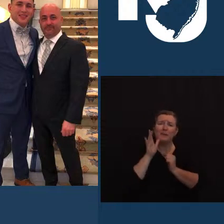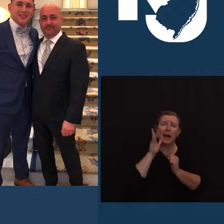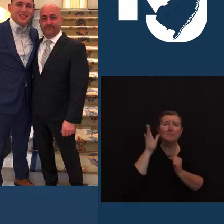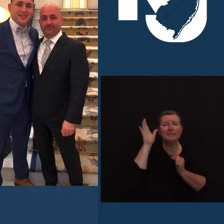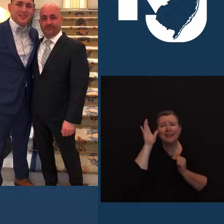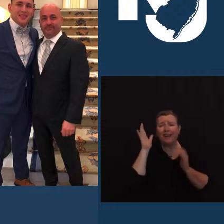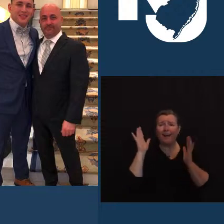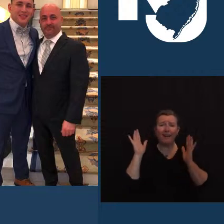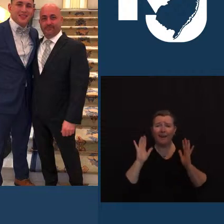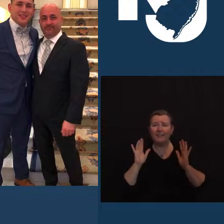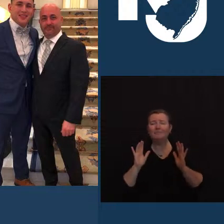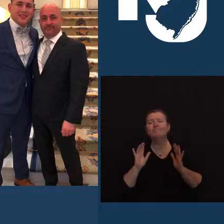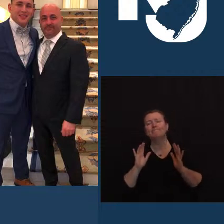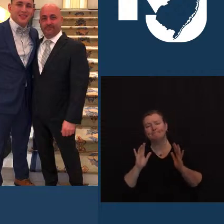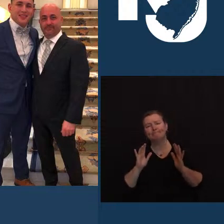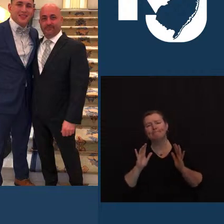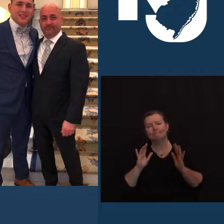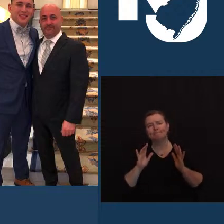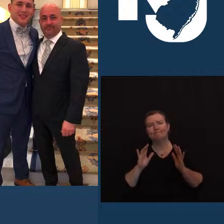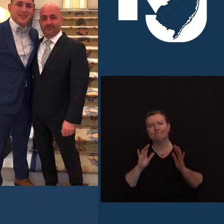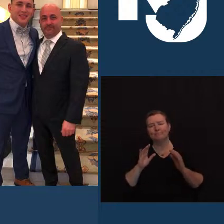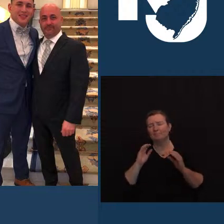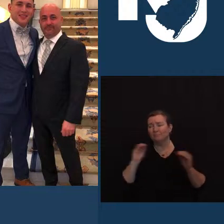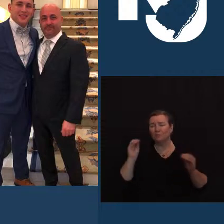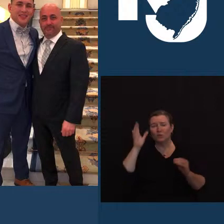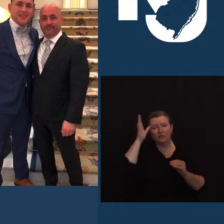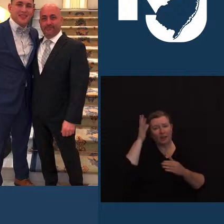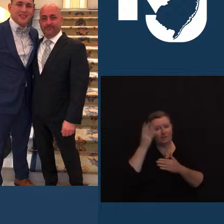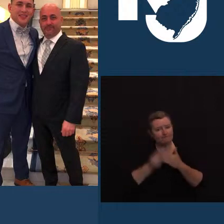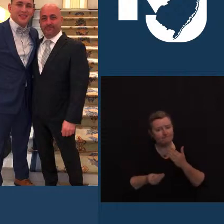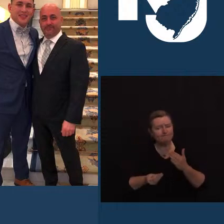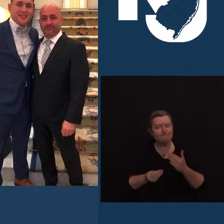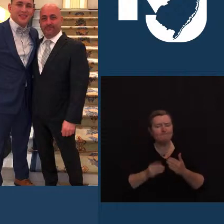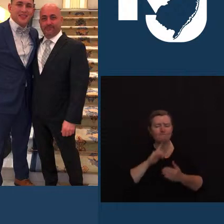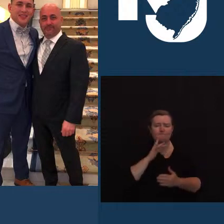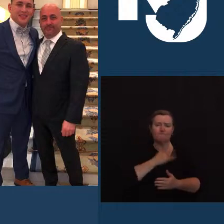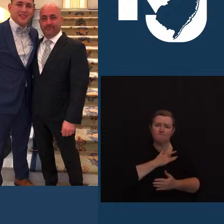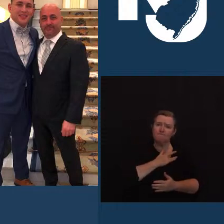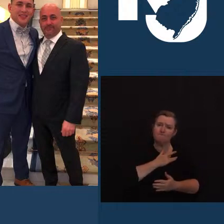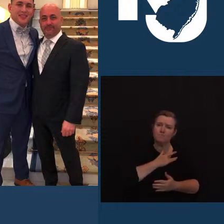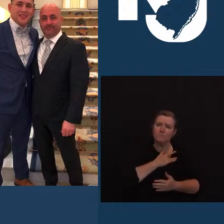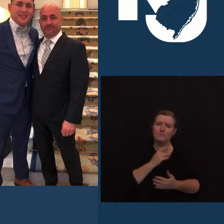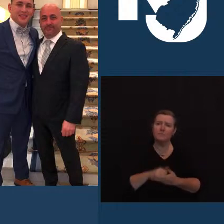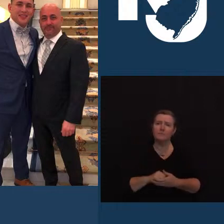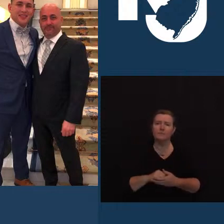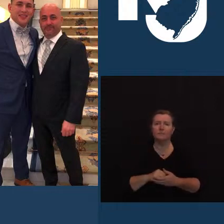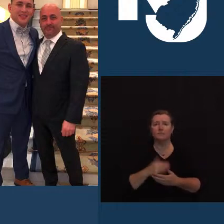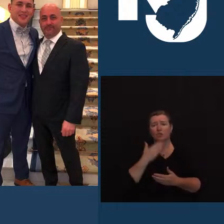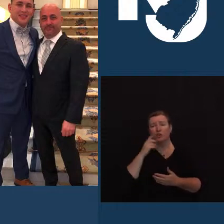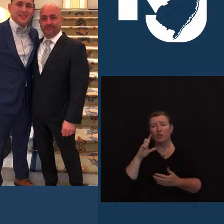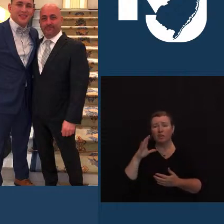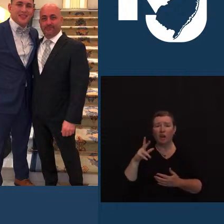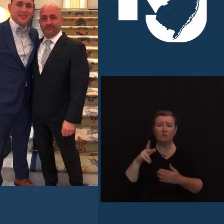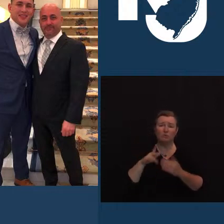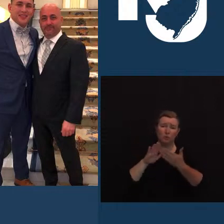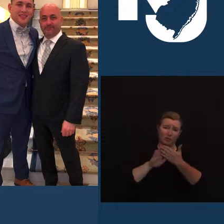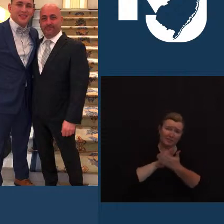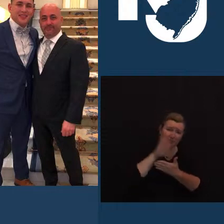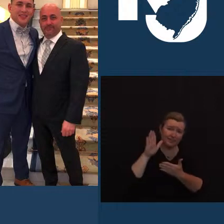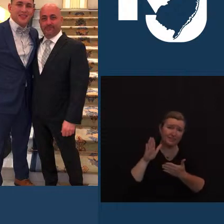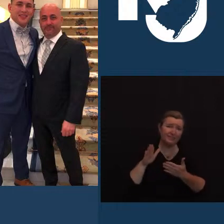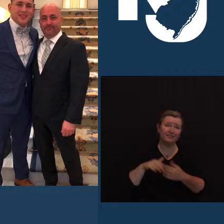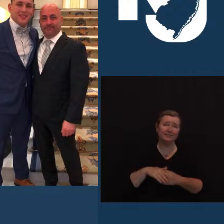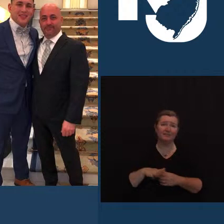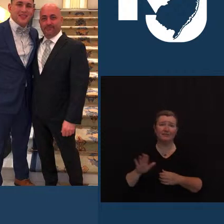send them both our very best for a school year ahead. And to you both, I know your dad is proud of you and is watching over